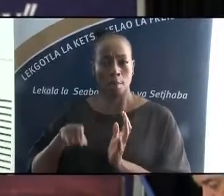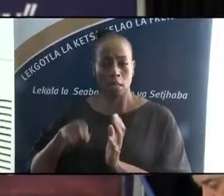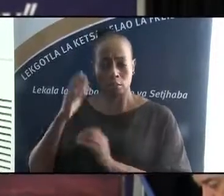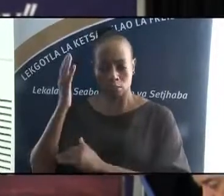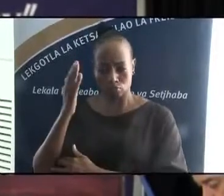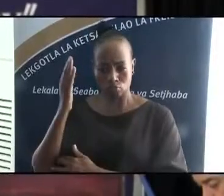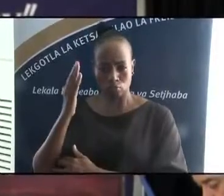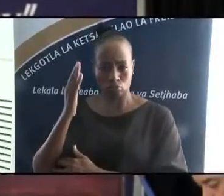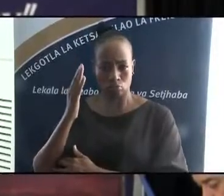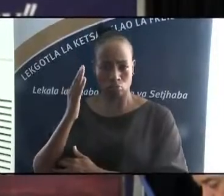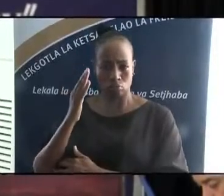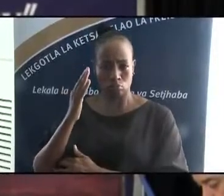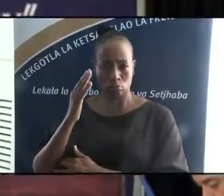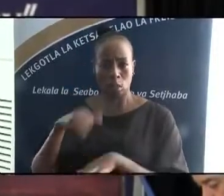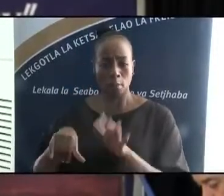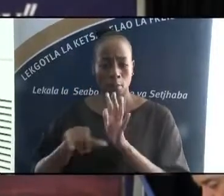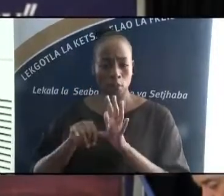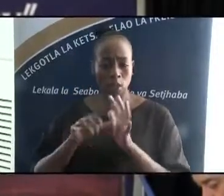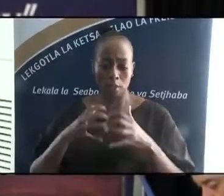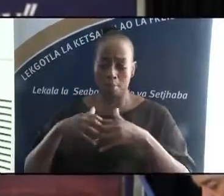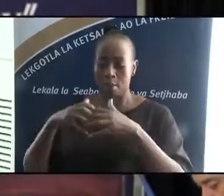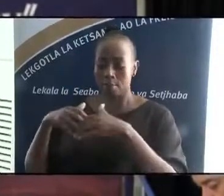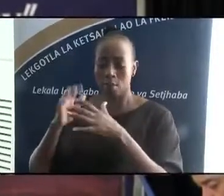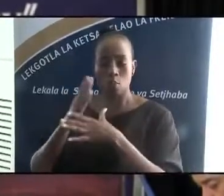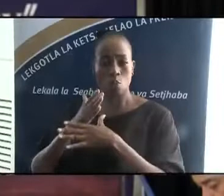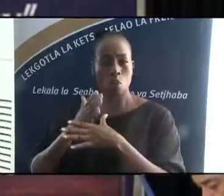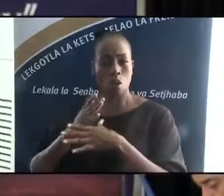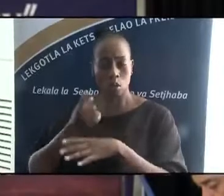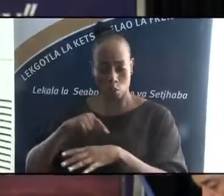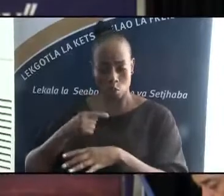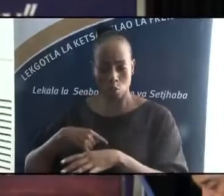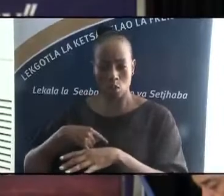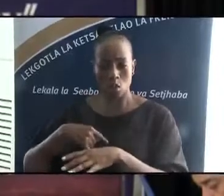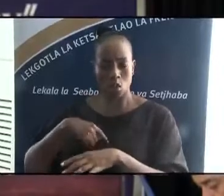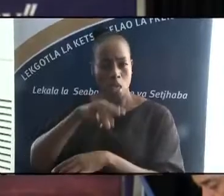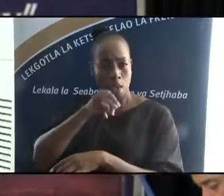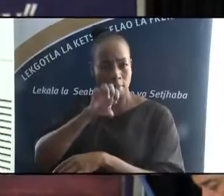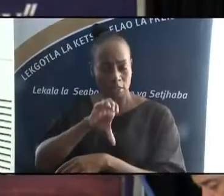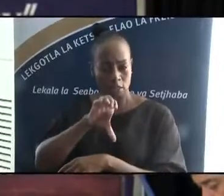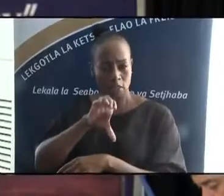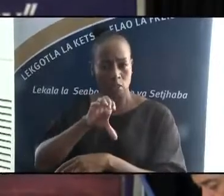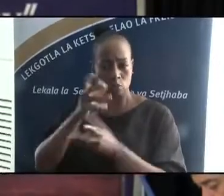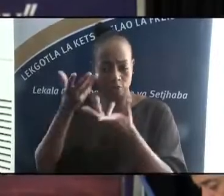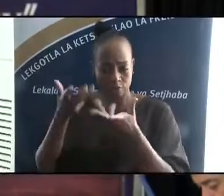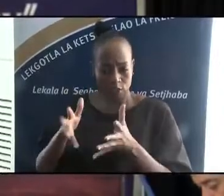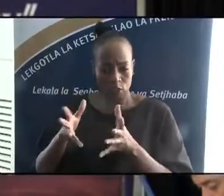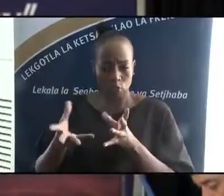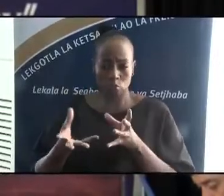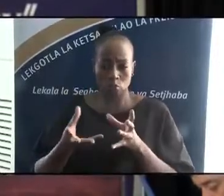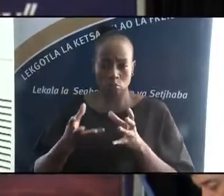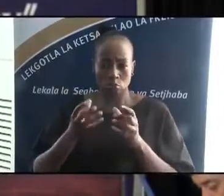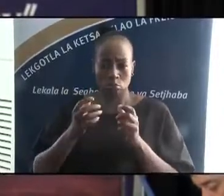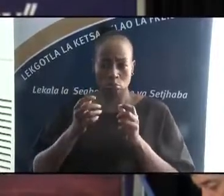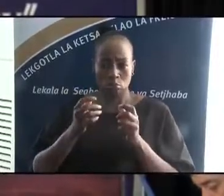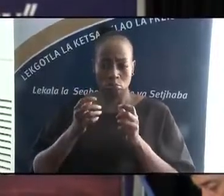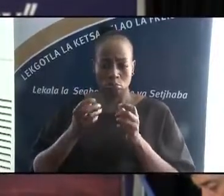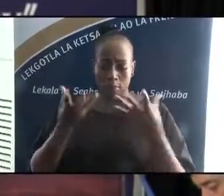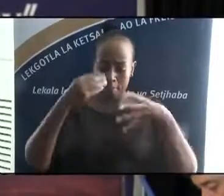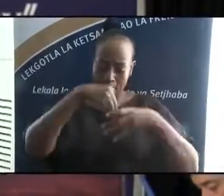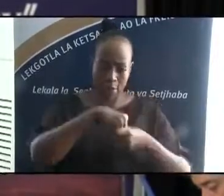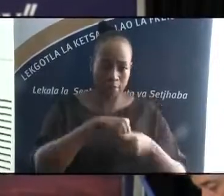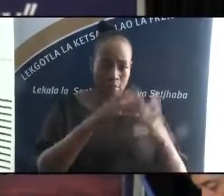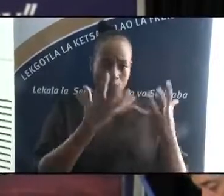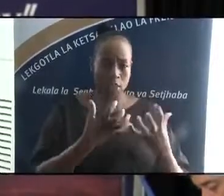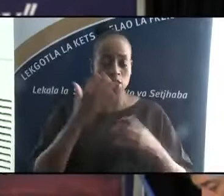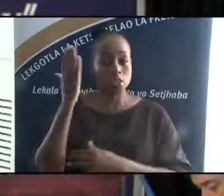job creation and economic drivers as we, as the Exco, put together this budget speech. In order to